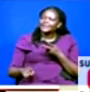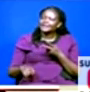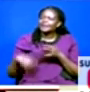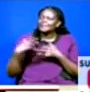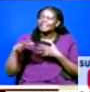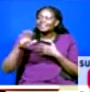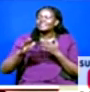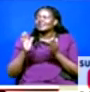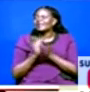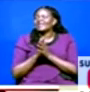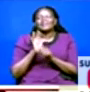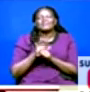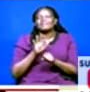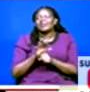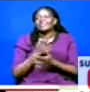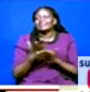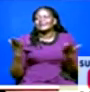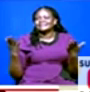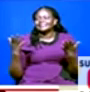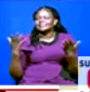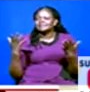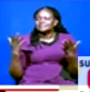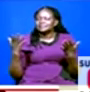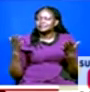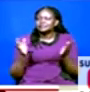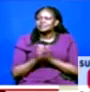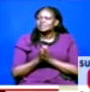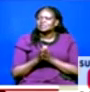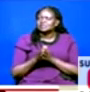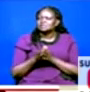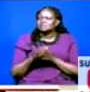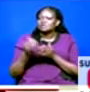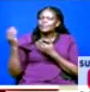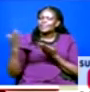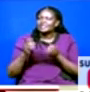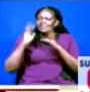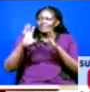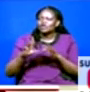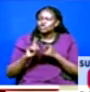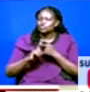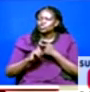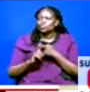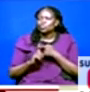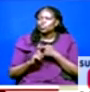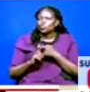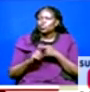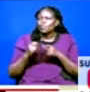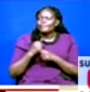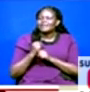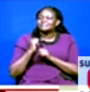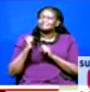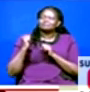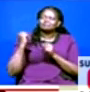fields, and many things, the content, and to pay, bring in the teachers to be able to make it a reality